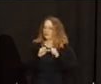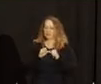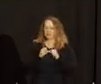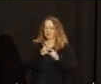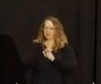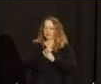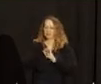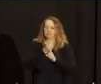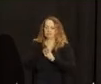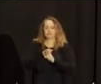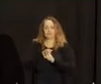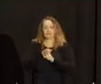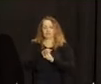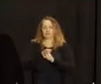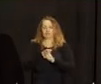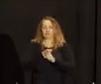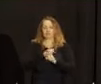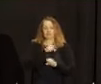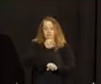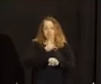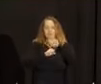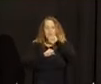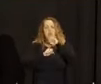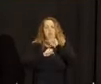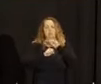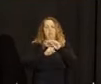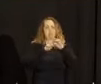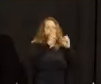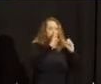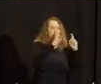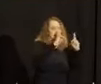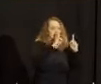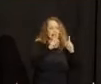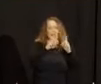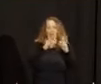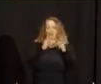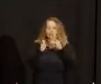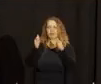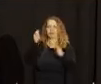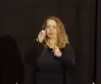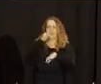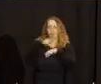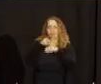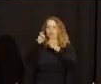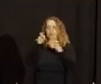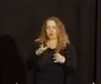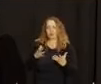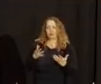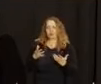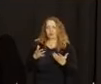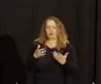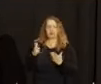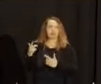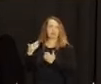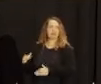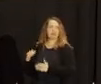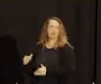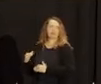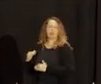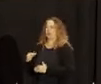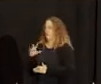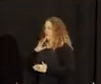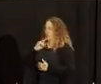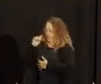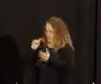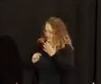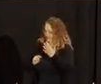again, physicians, educators, administrators, who all they wanted to know about was my limitations. And